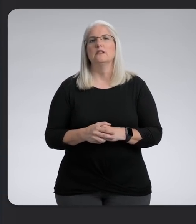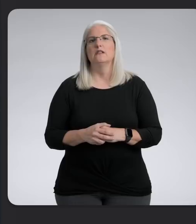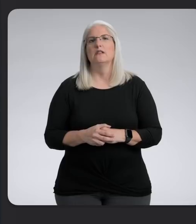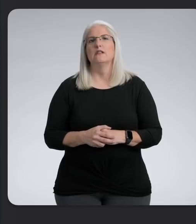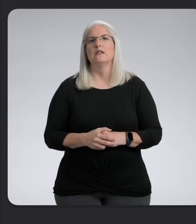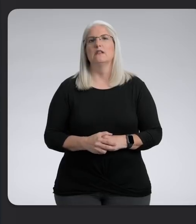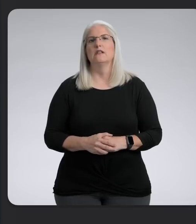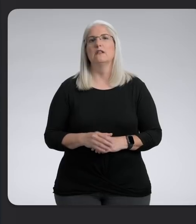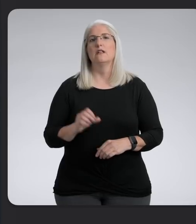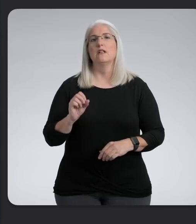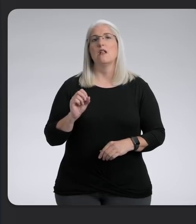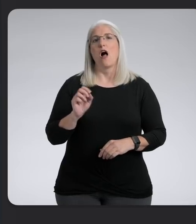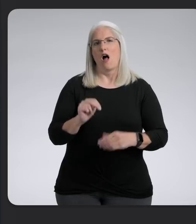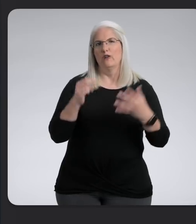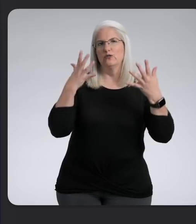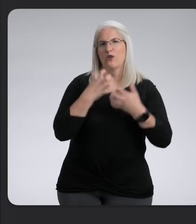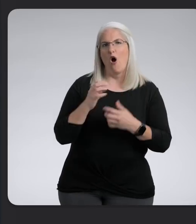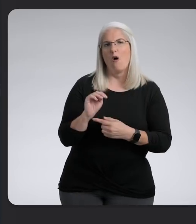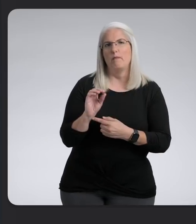Switch to dark mode.